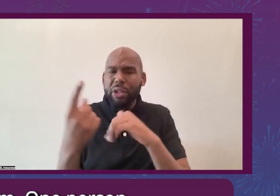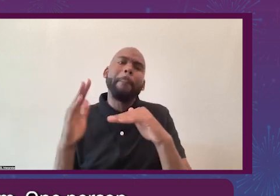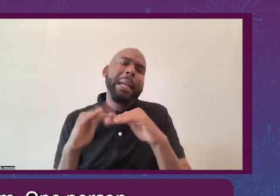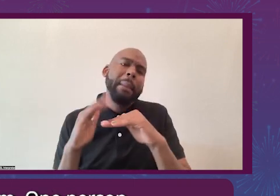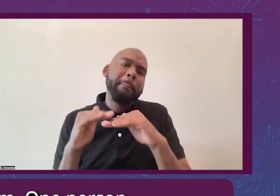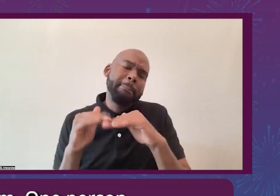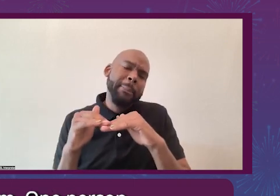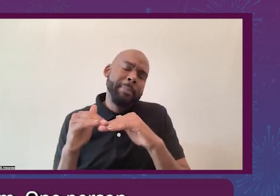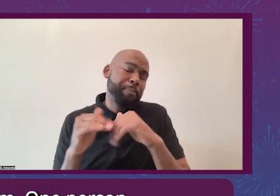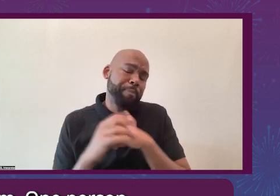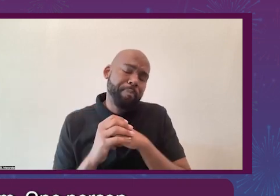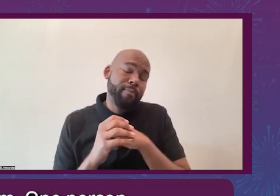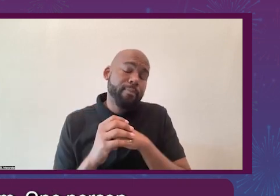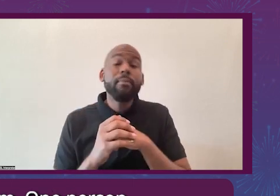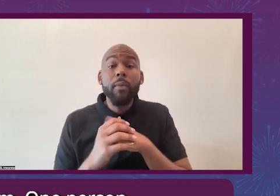than just the bare minimum.